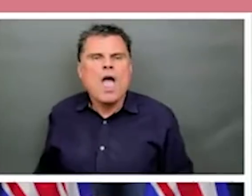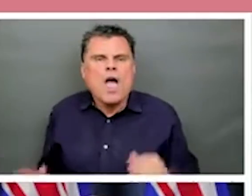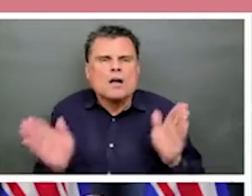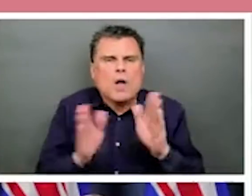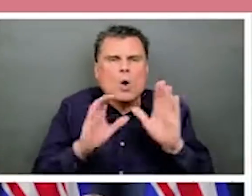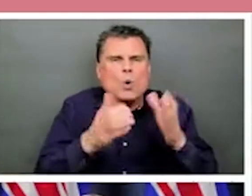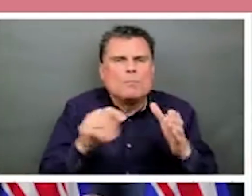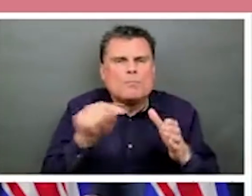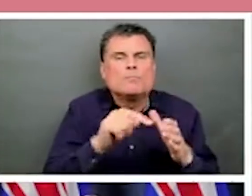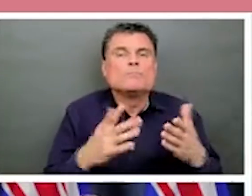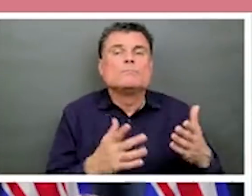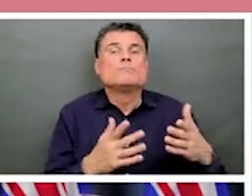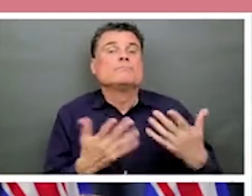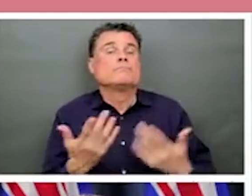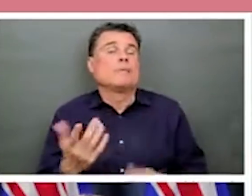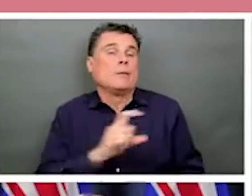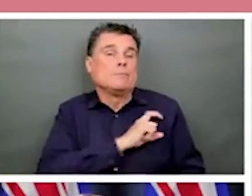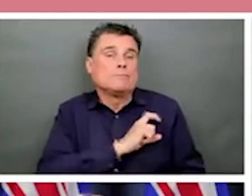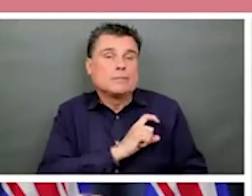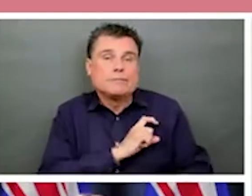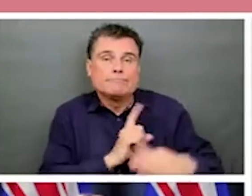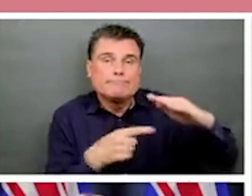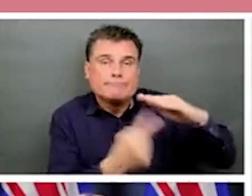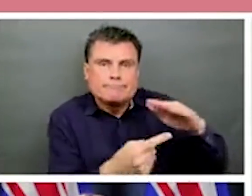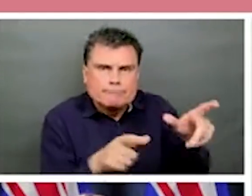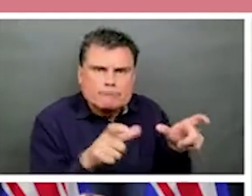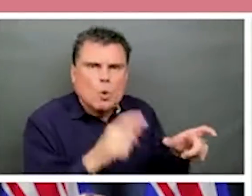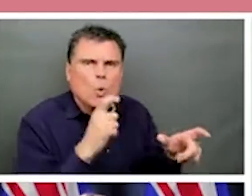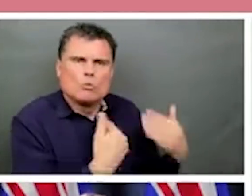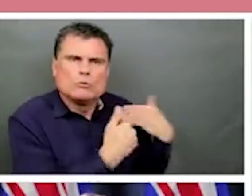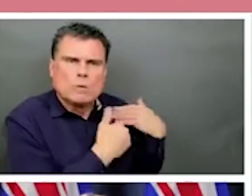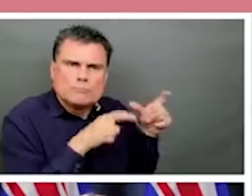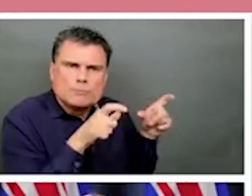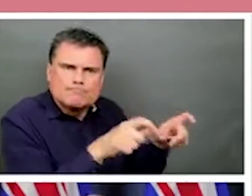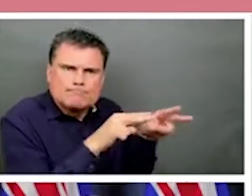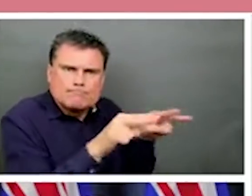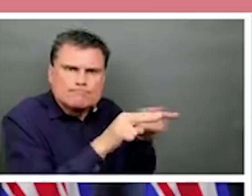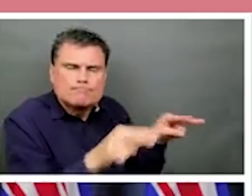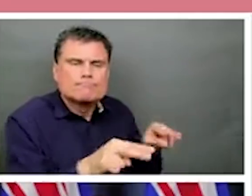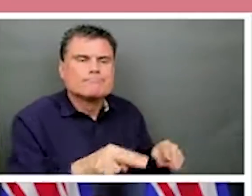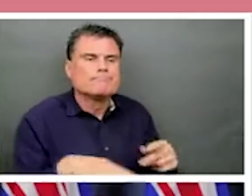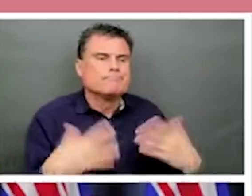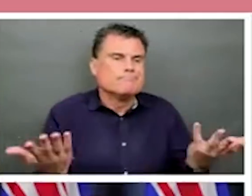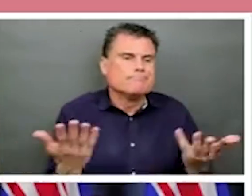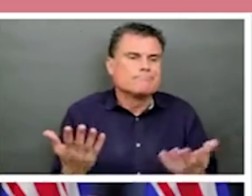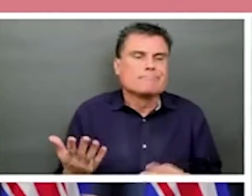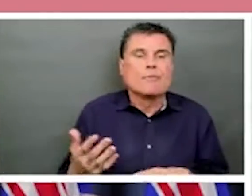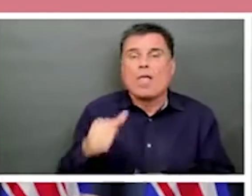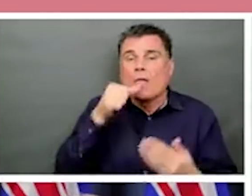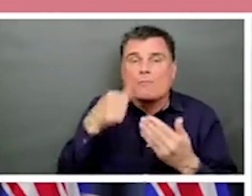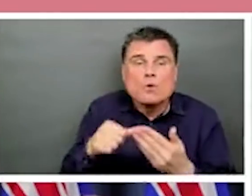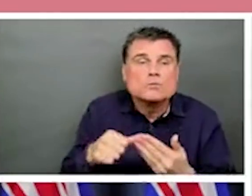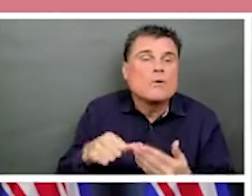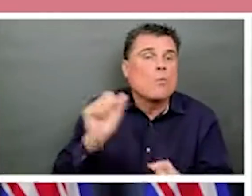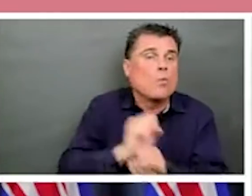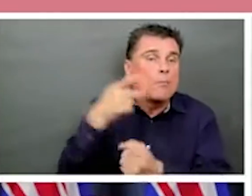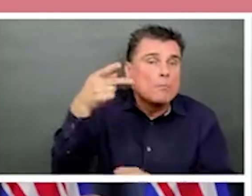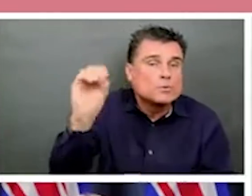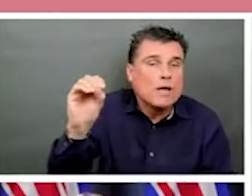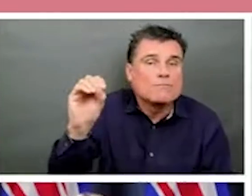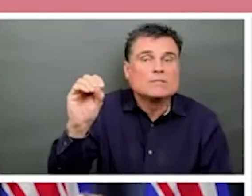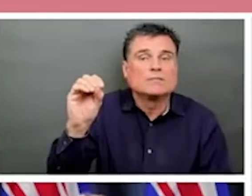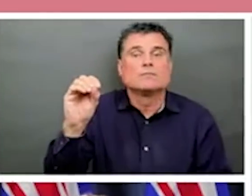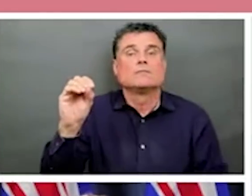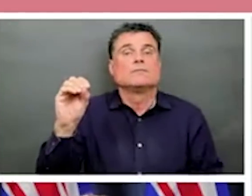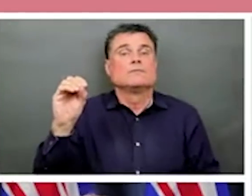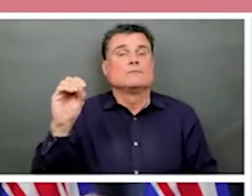workers, as we know that is also an environment where we're seeing ongoing outbreaks. And many of us, of course, are dependent